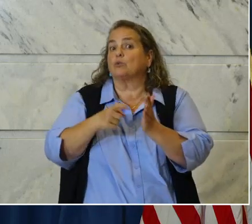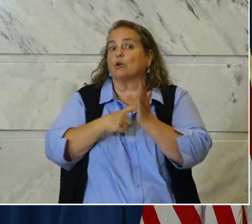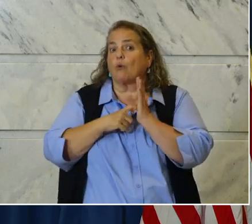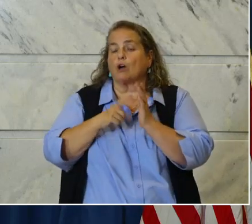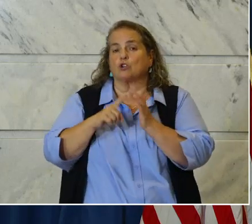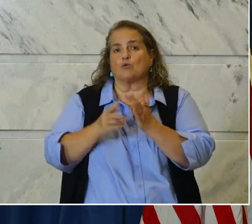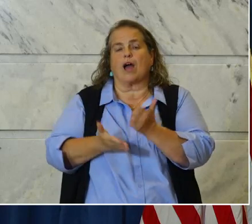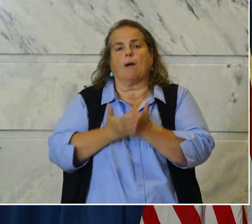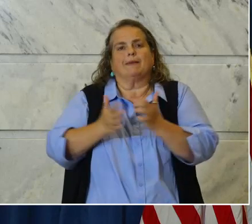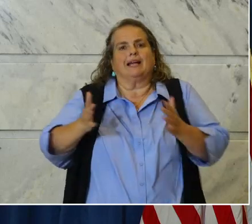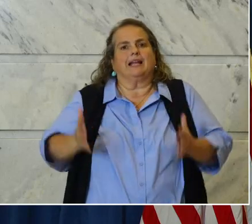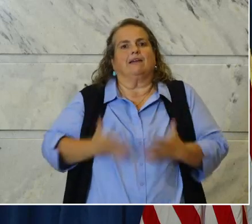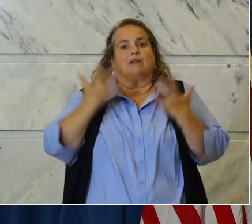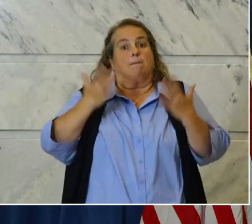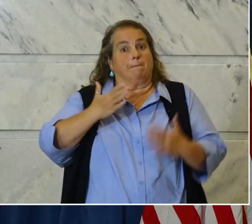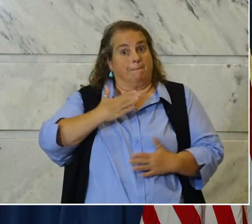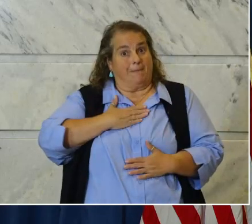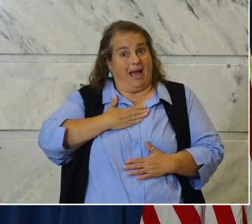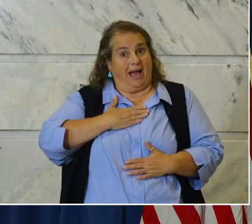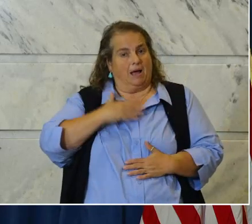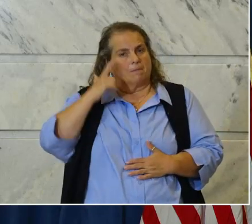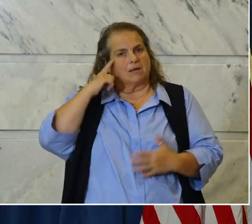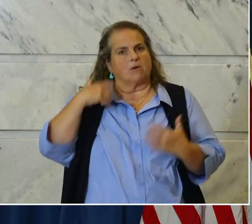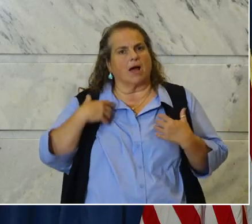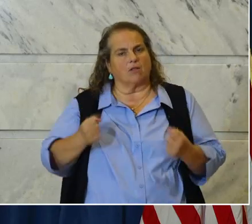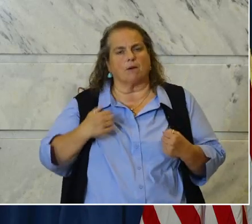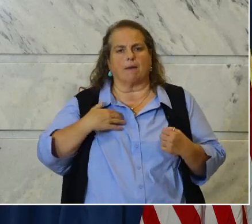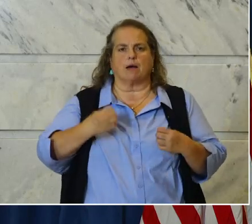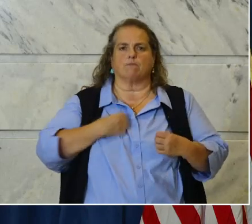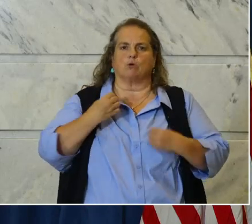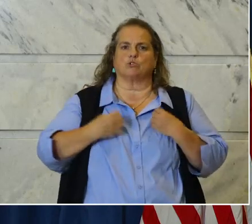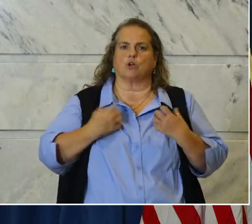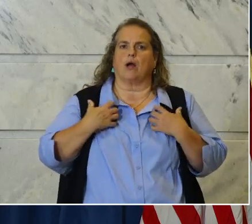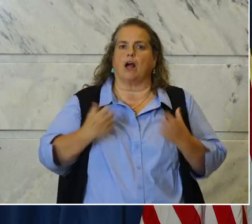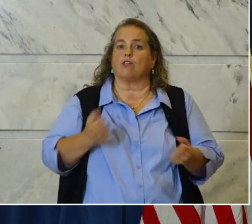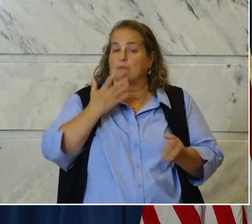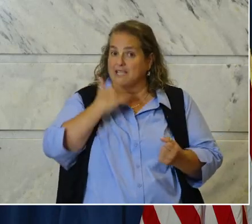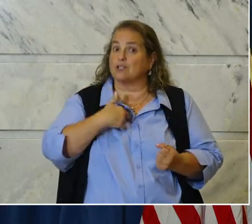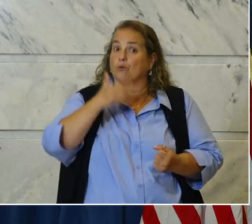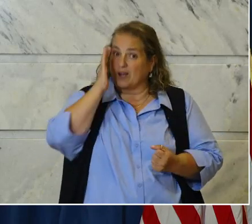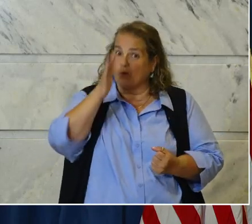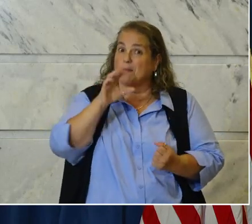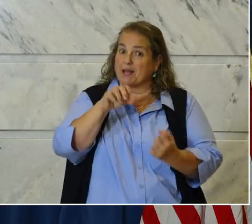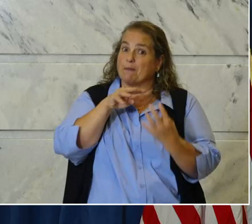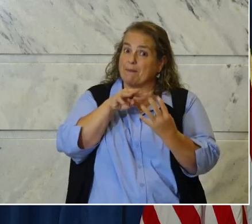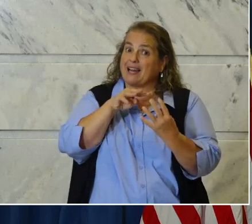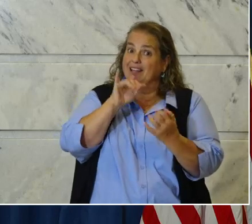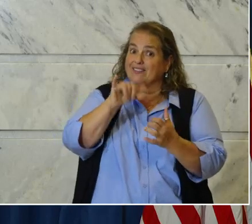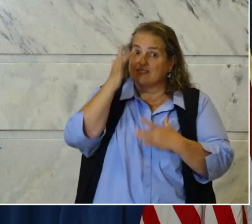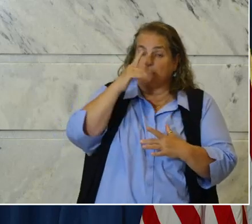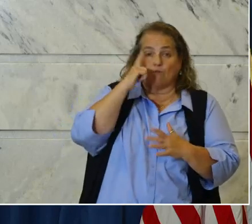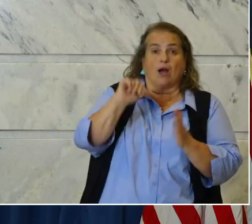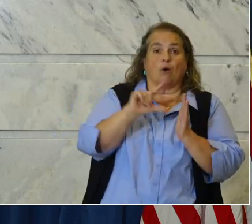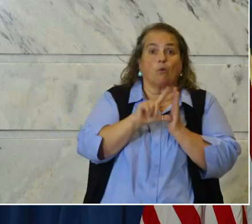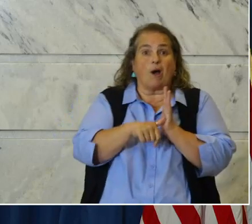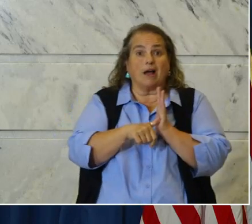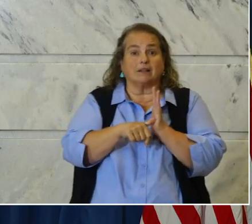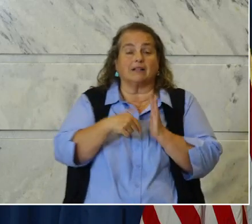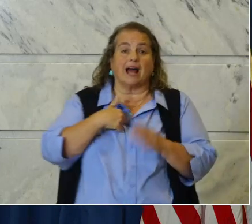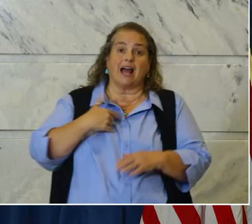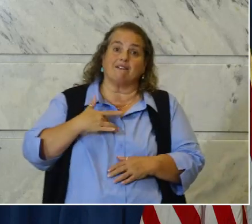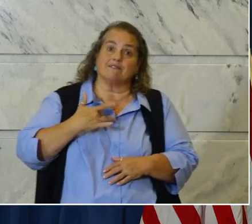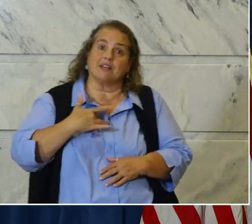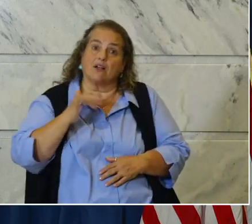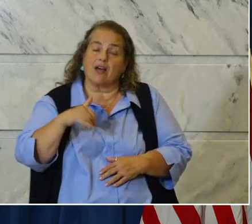help lift up my mental health and my emotional health, because we're going to be battling this virus for a while. Now, I believe that we're